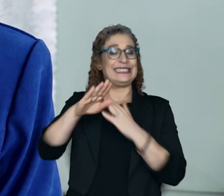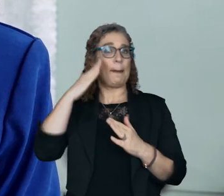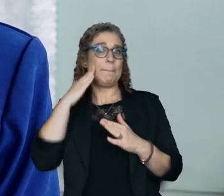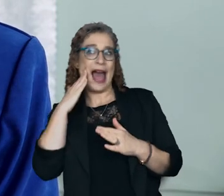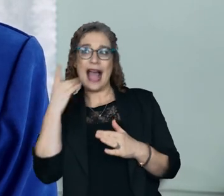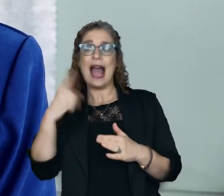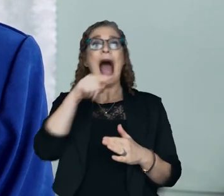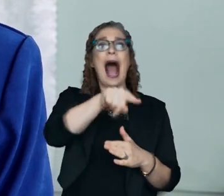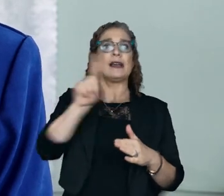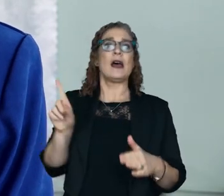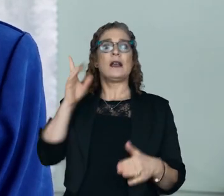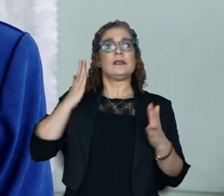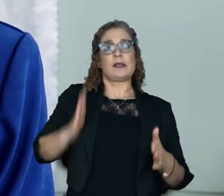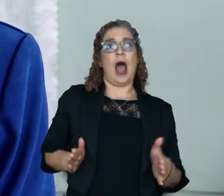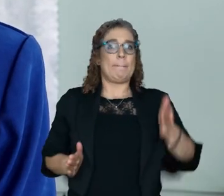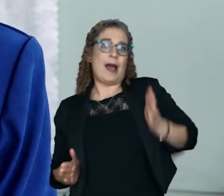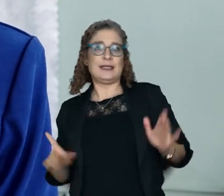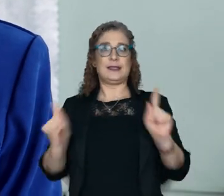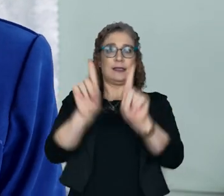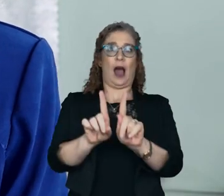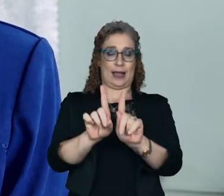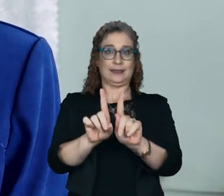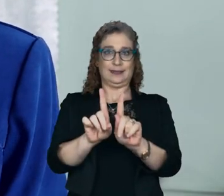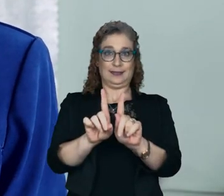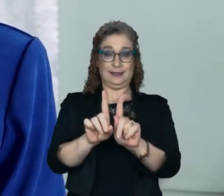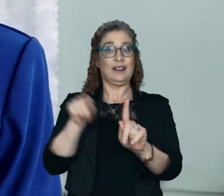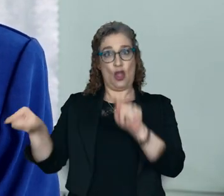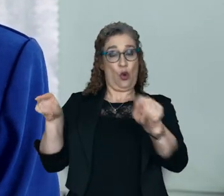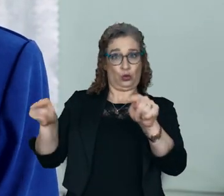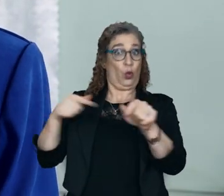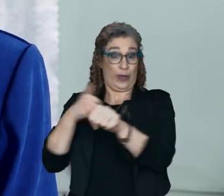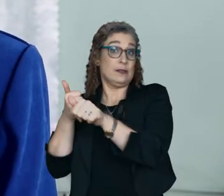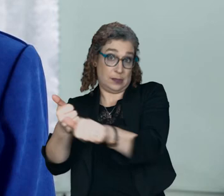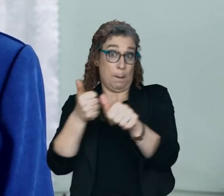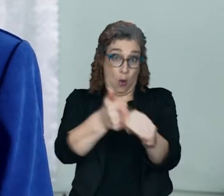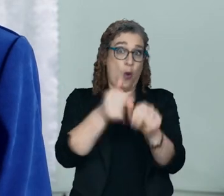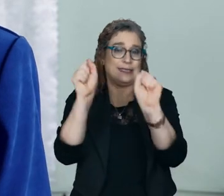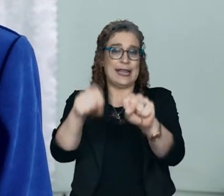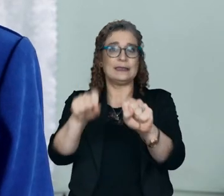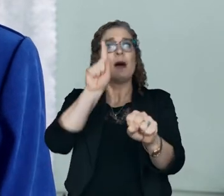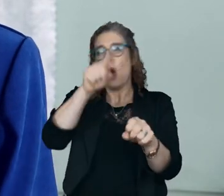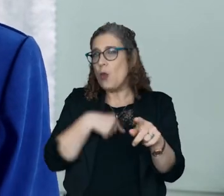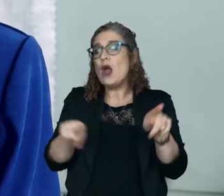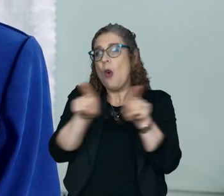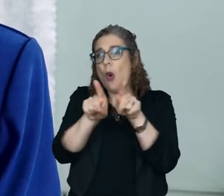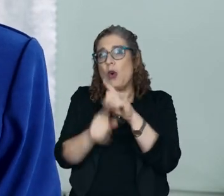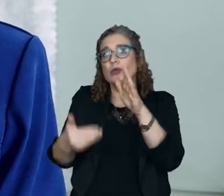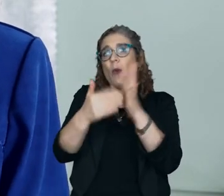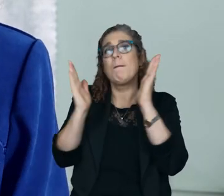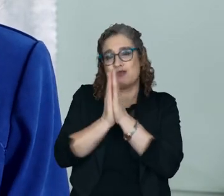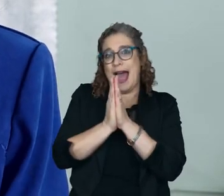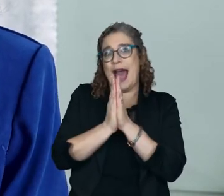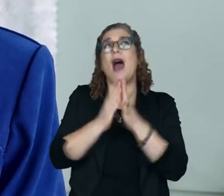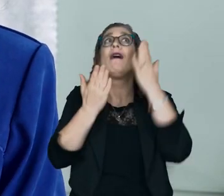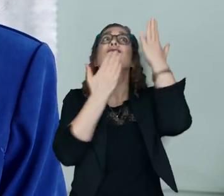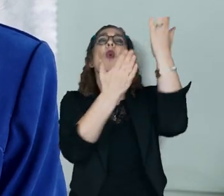Side by Side in this arena, we continue to pray for divine intervention